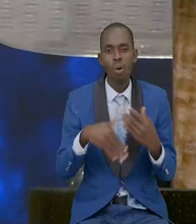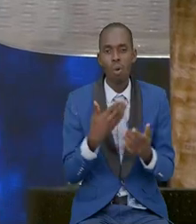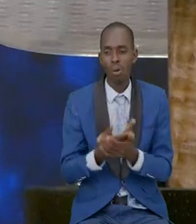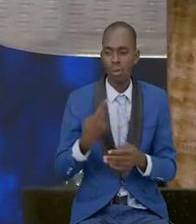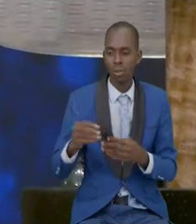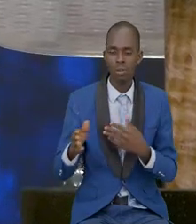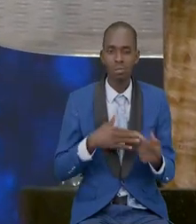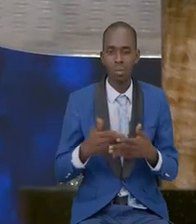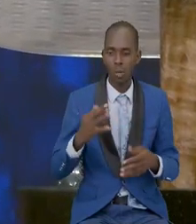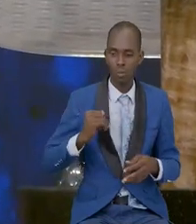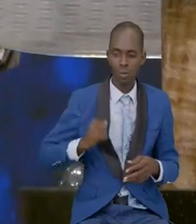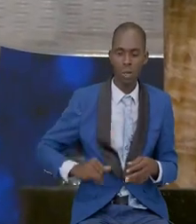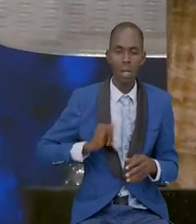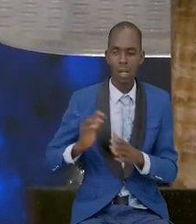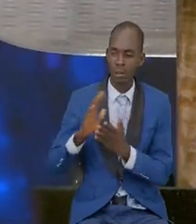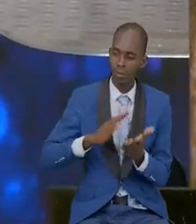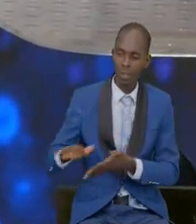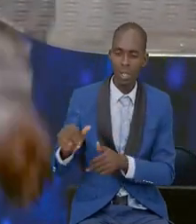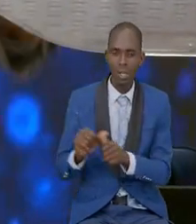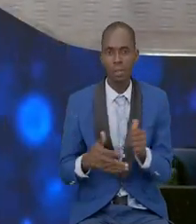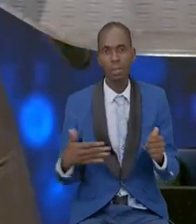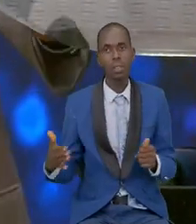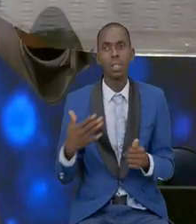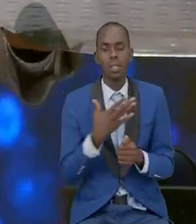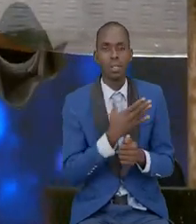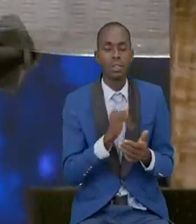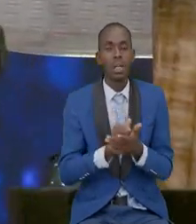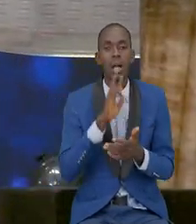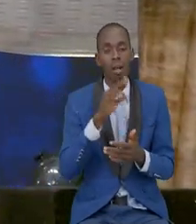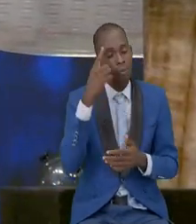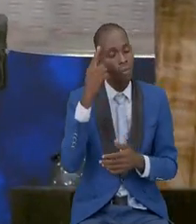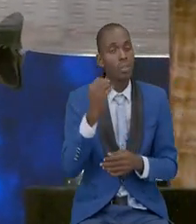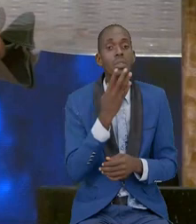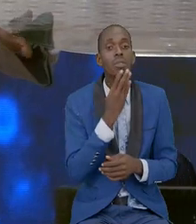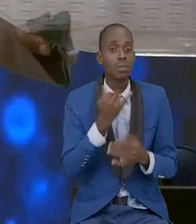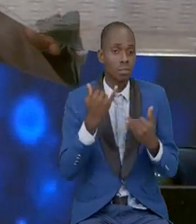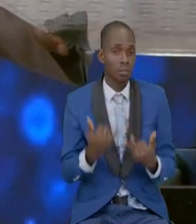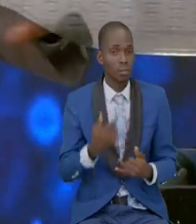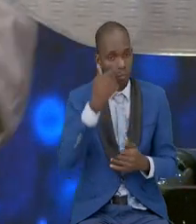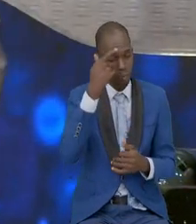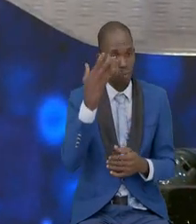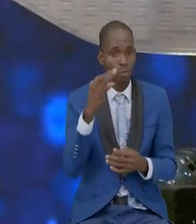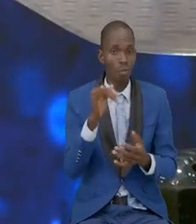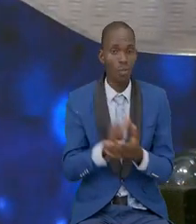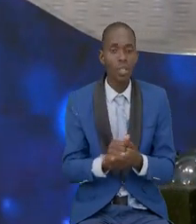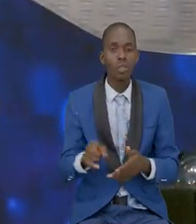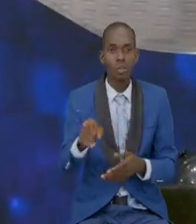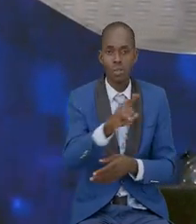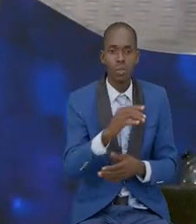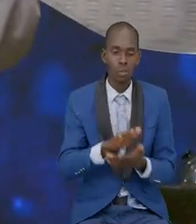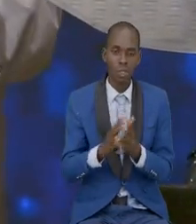dropped everything belonging to the Jews. Now, because of that, you were